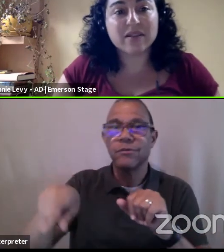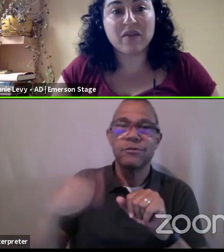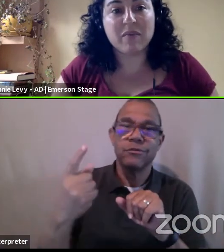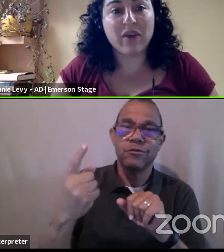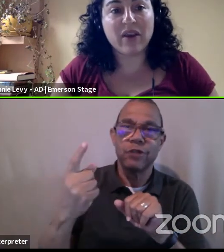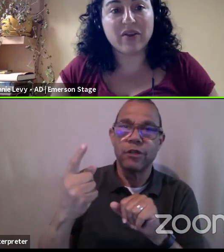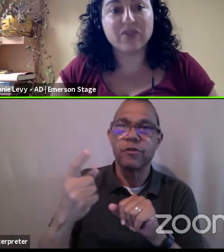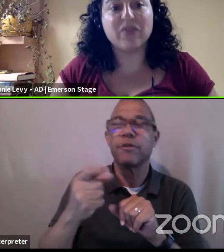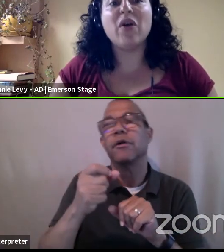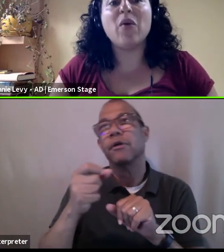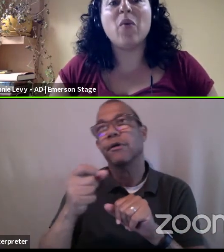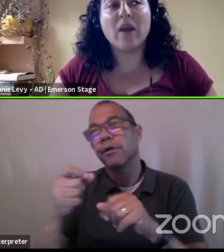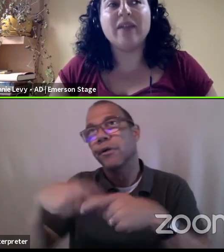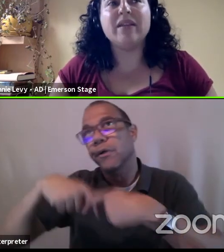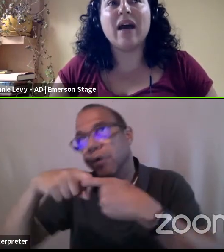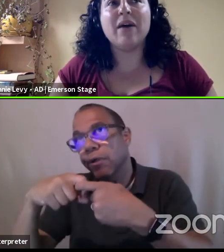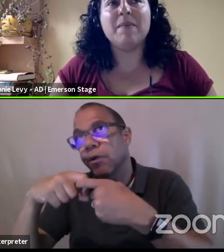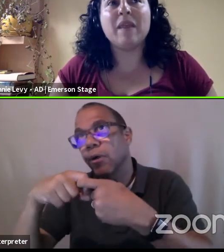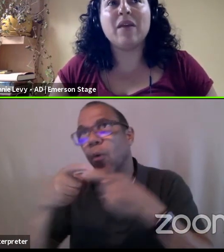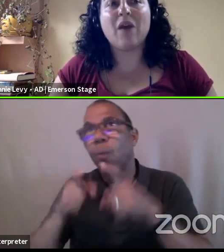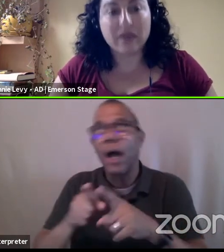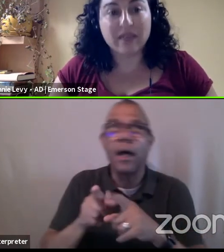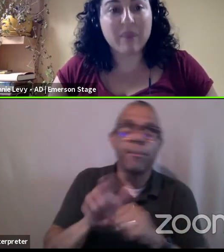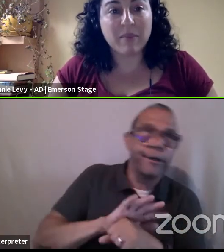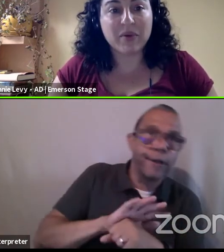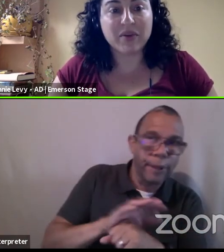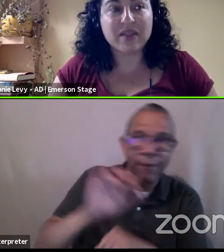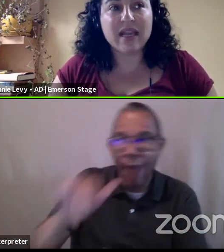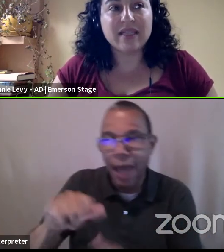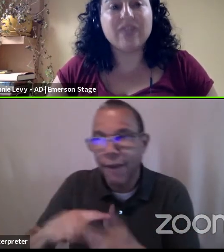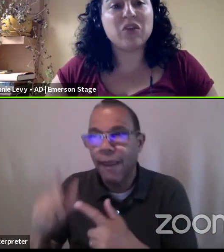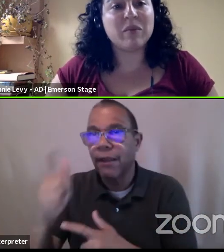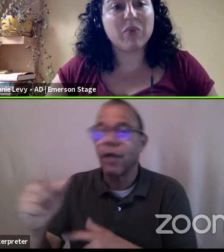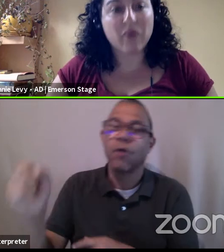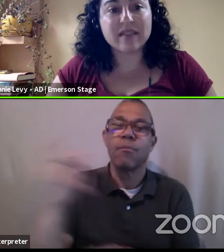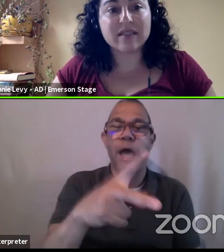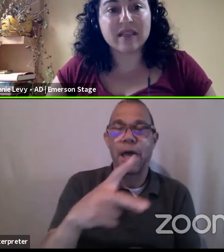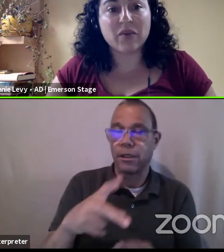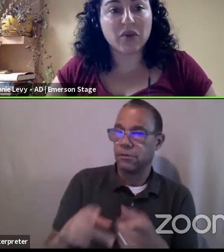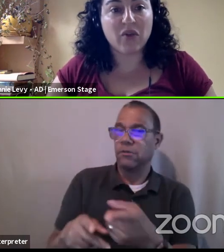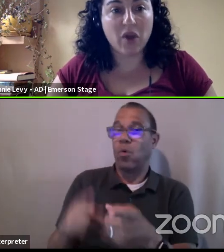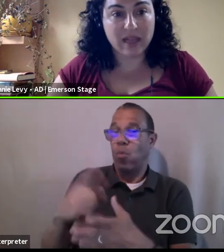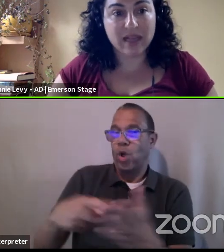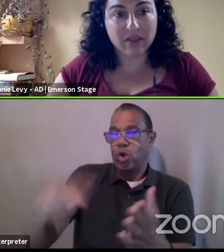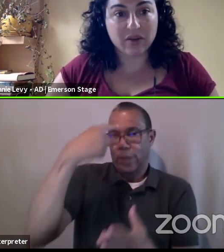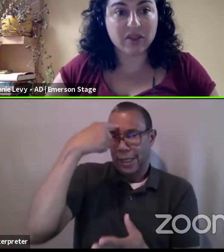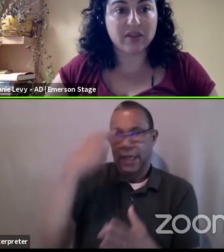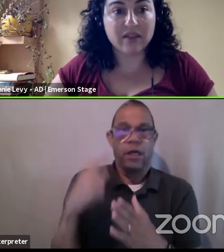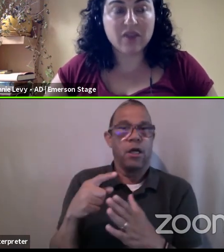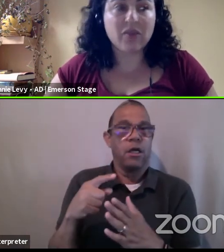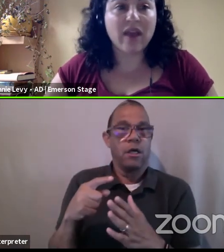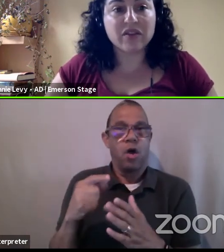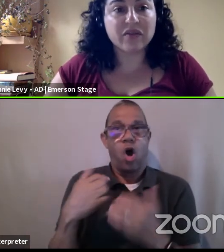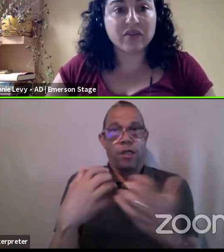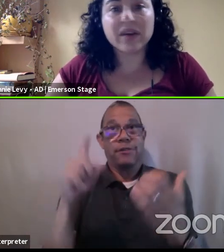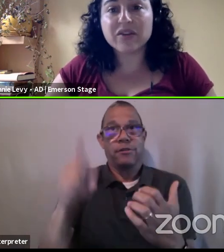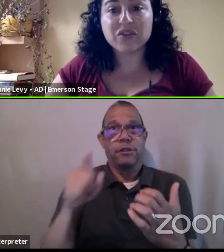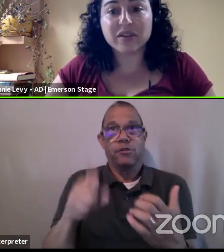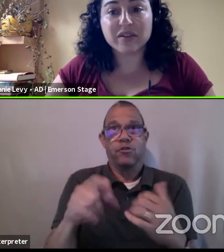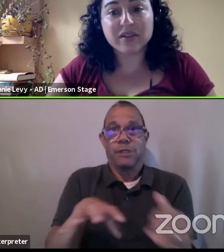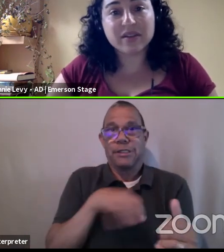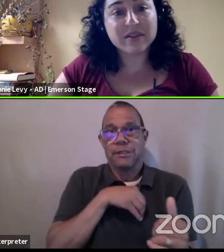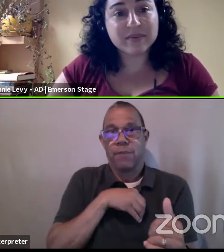any sense of the barriers of what audience members need to embrace in order for online theater to thrive and to